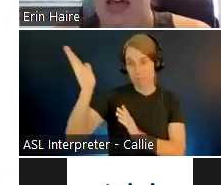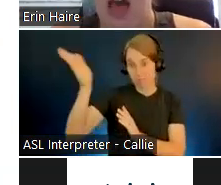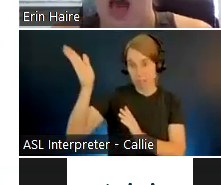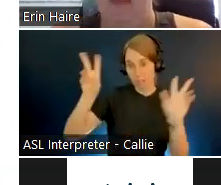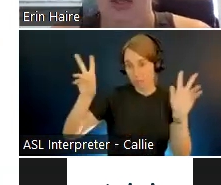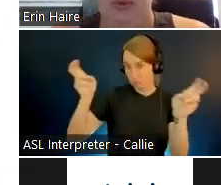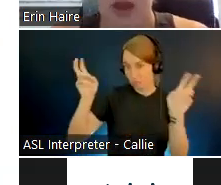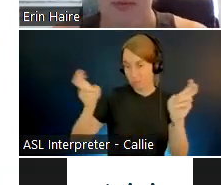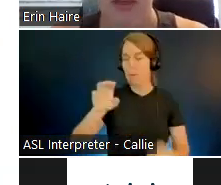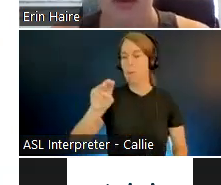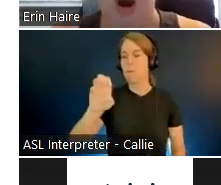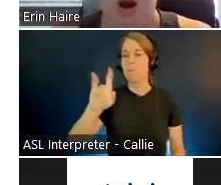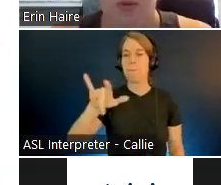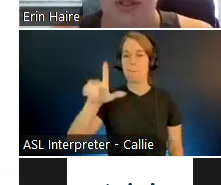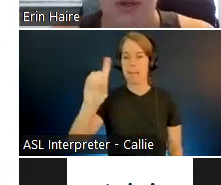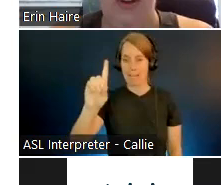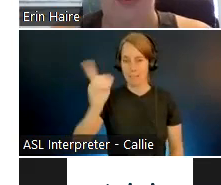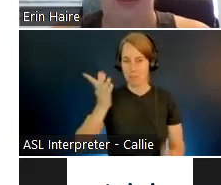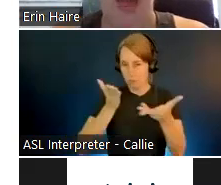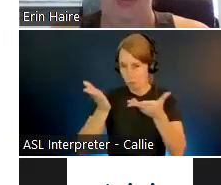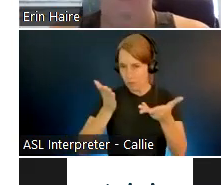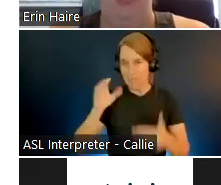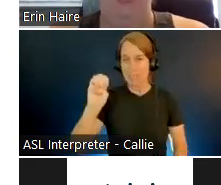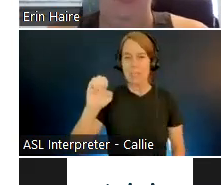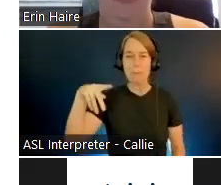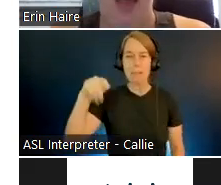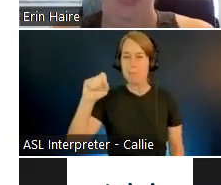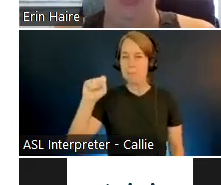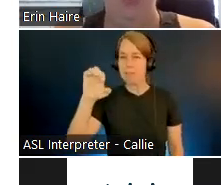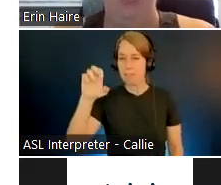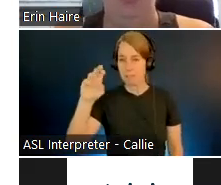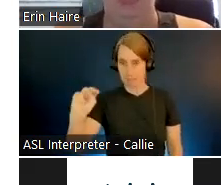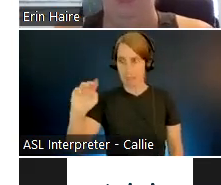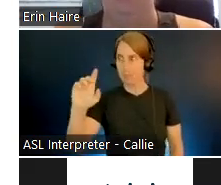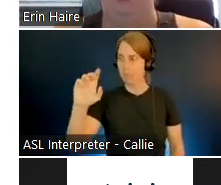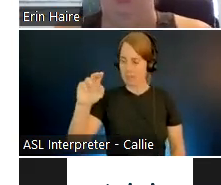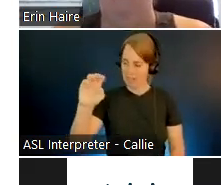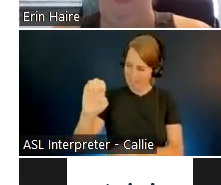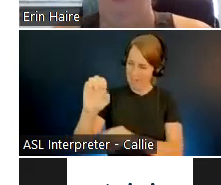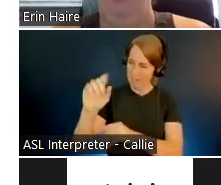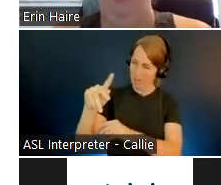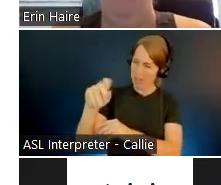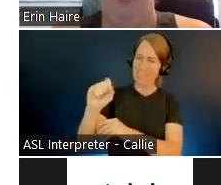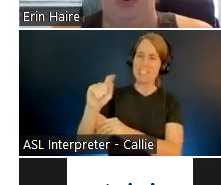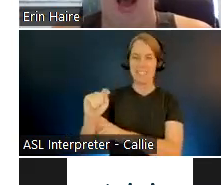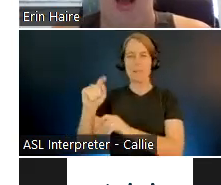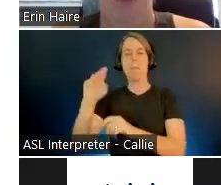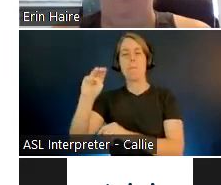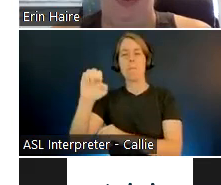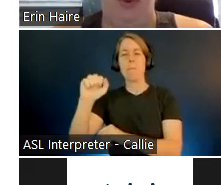mandates. So we hope that you all will tune in for that, but do keep in mind that these are recorded and these are all available